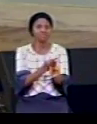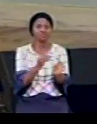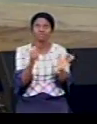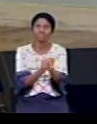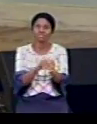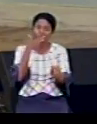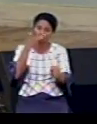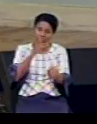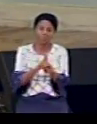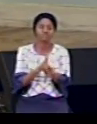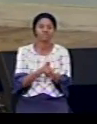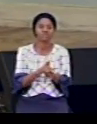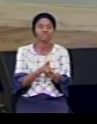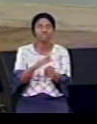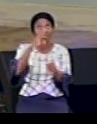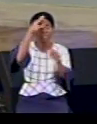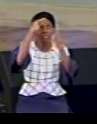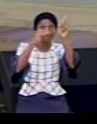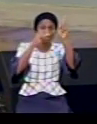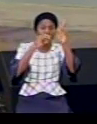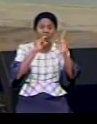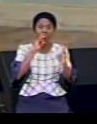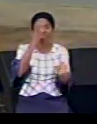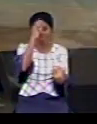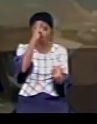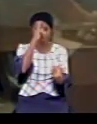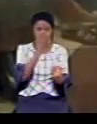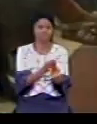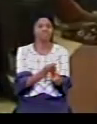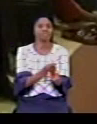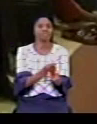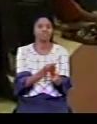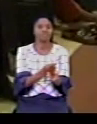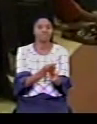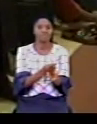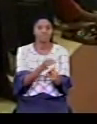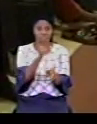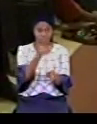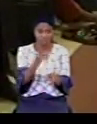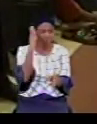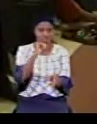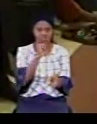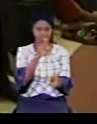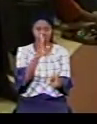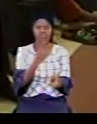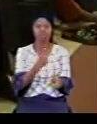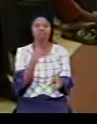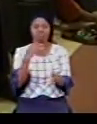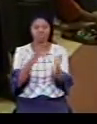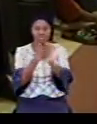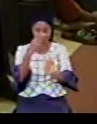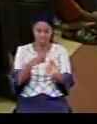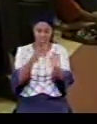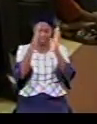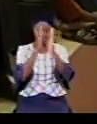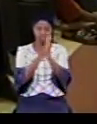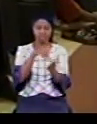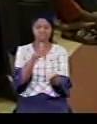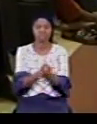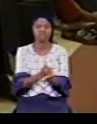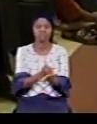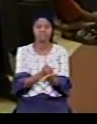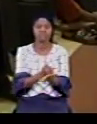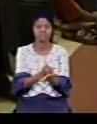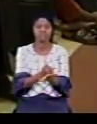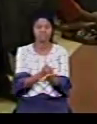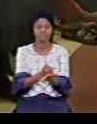promised. He is faithful, you will not be disappointed in Jesus' name. Point number